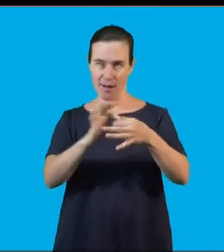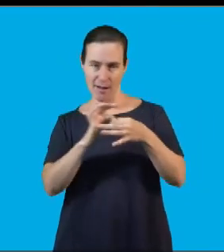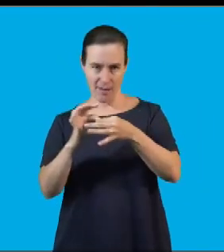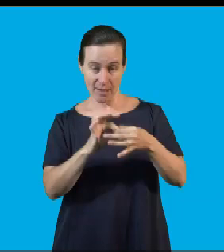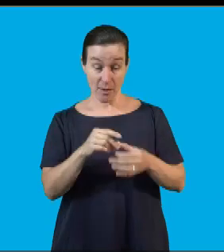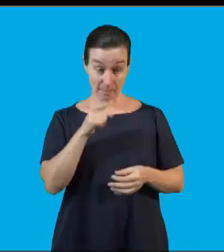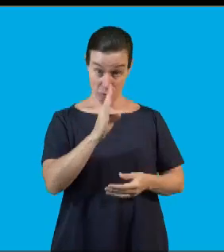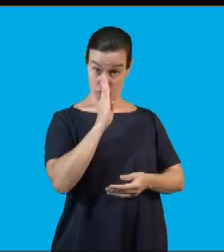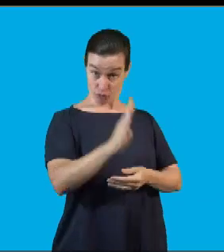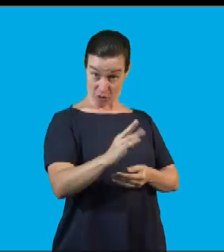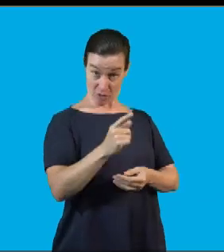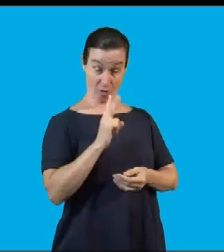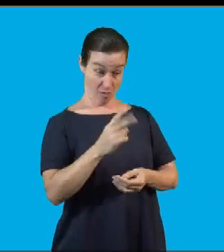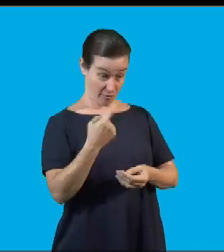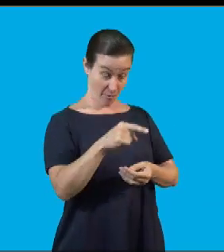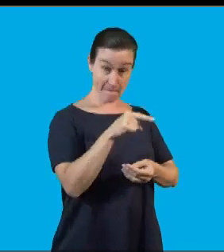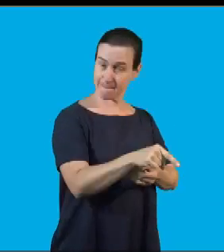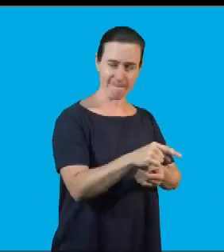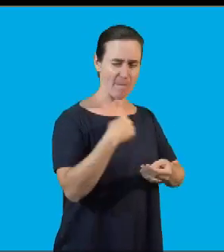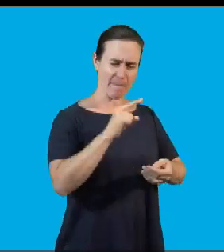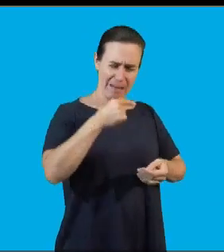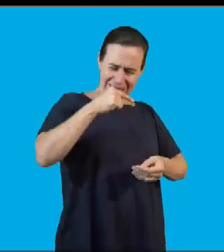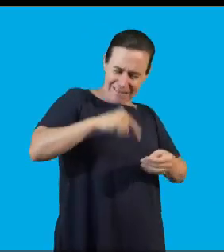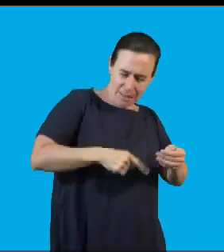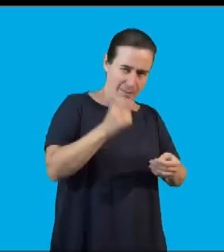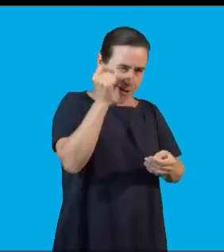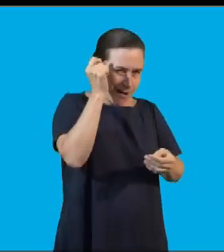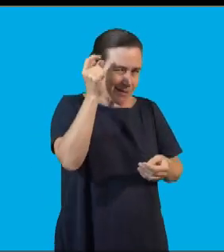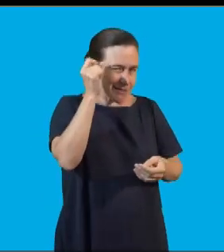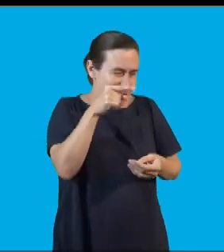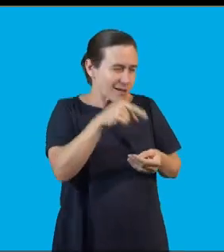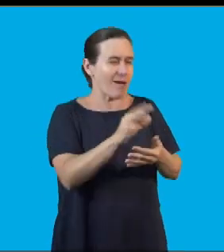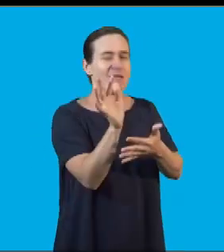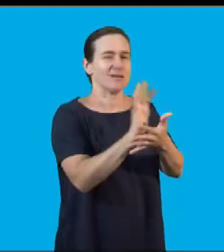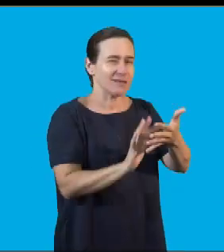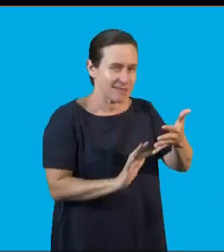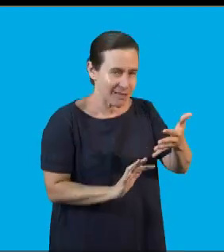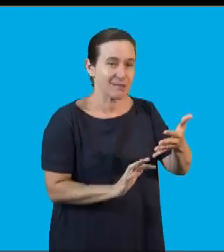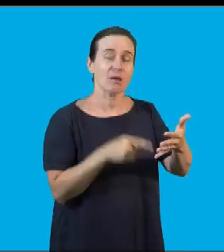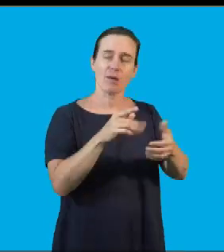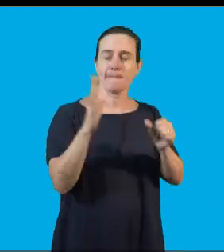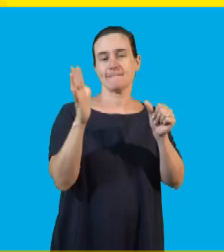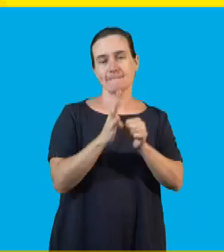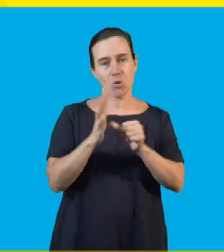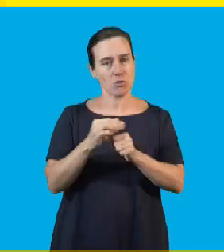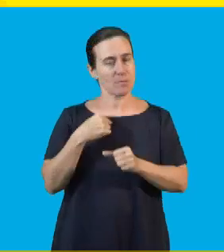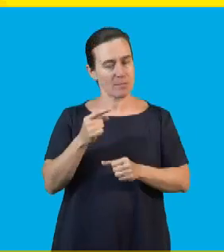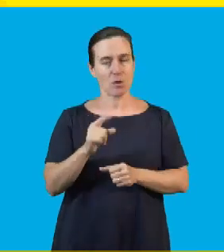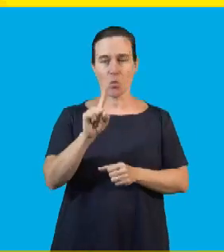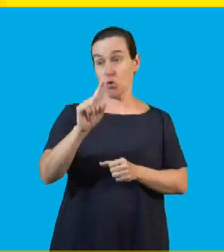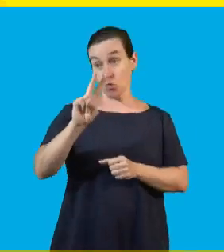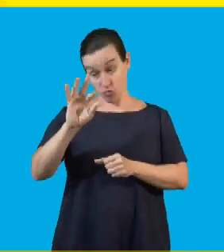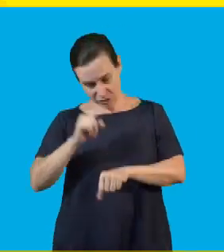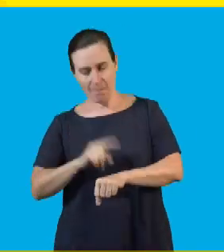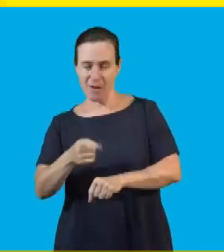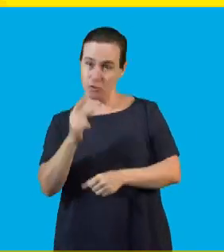are not directly stated, so a good understanding of the text is necessary. This is why it's important to read the text more